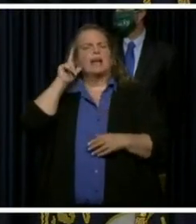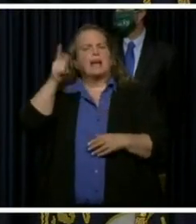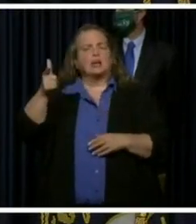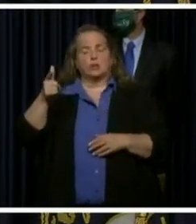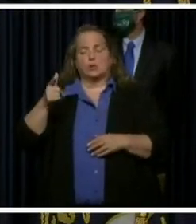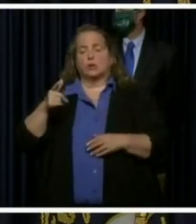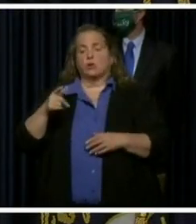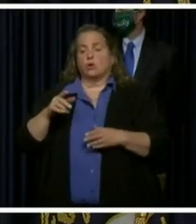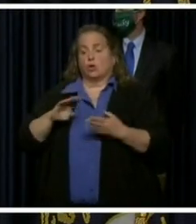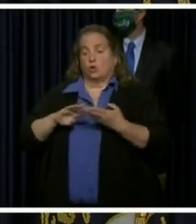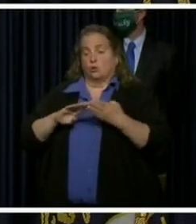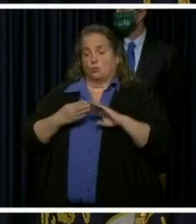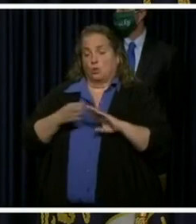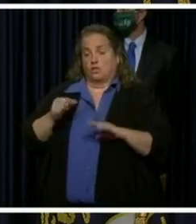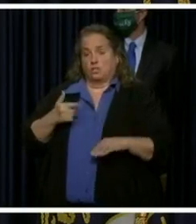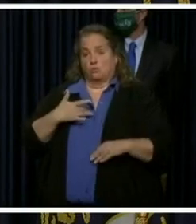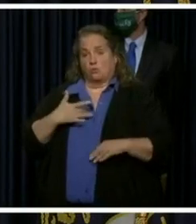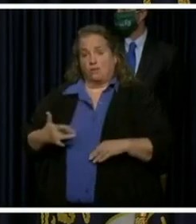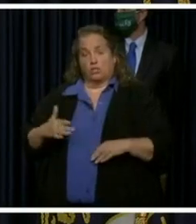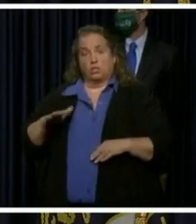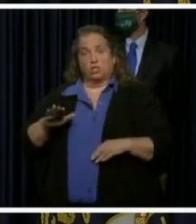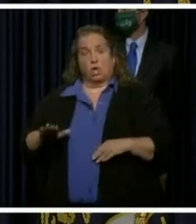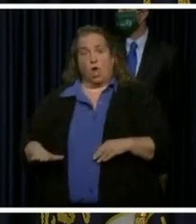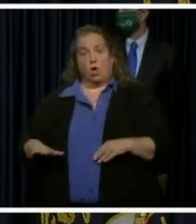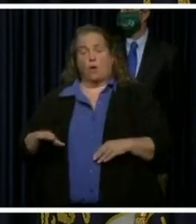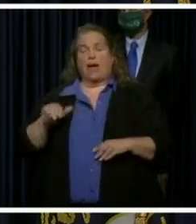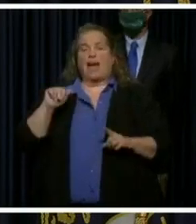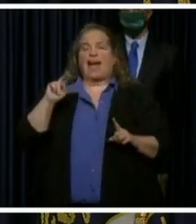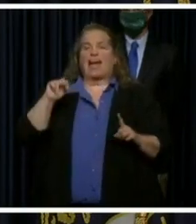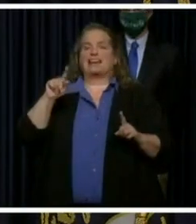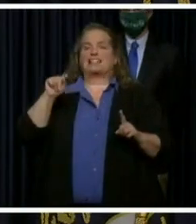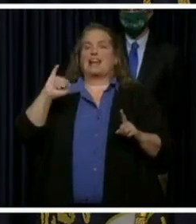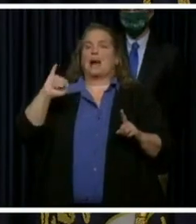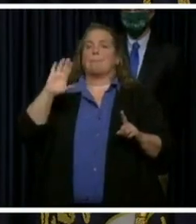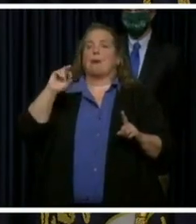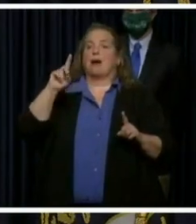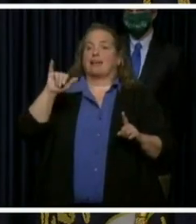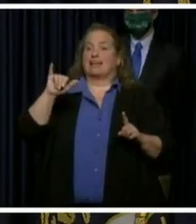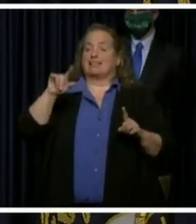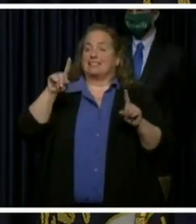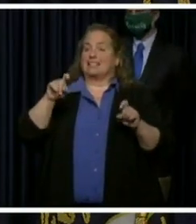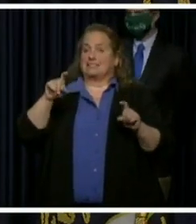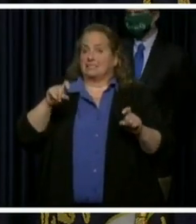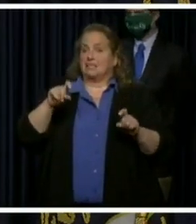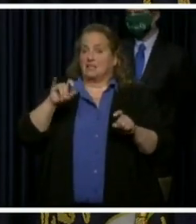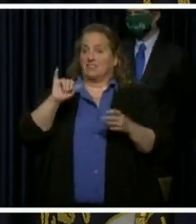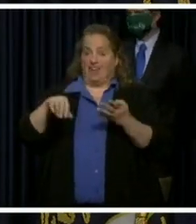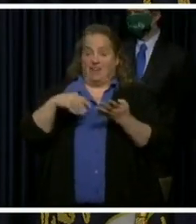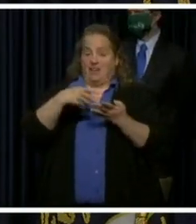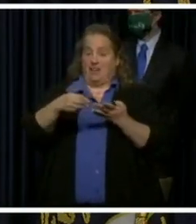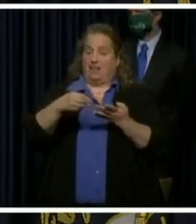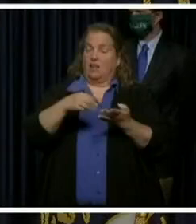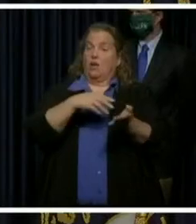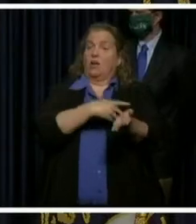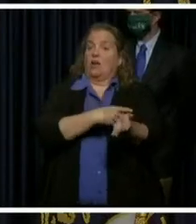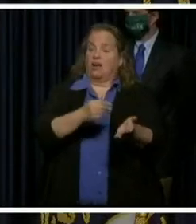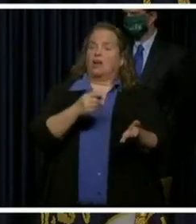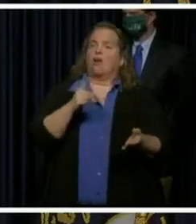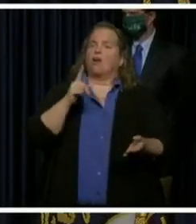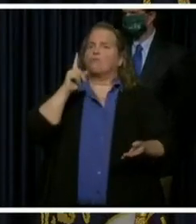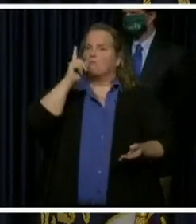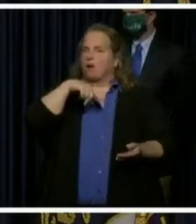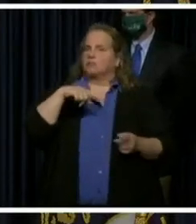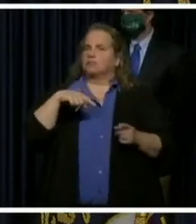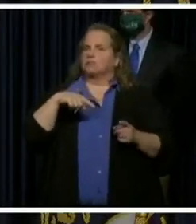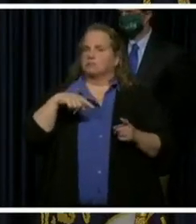in the community is relatively low, the antibody testing, which is a part of that kind of study, the false positive rate can skew